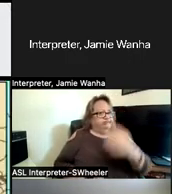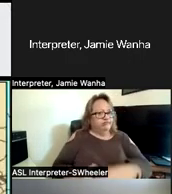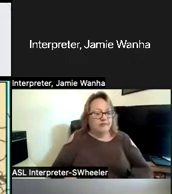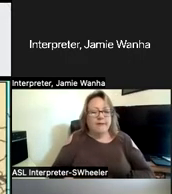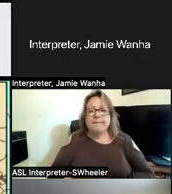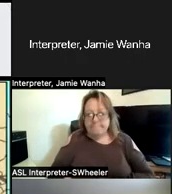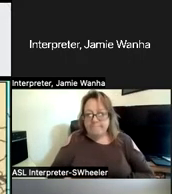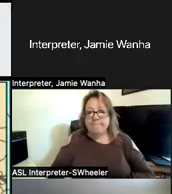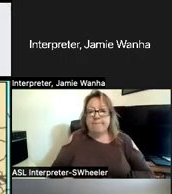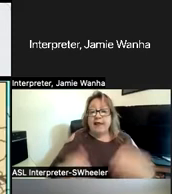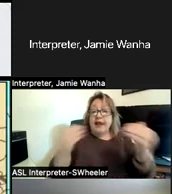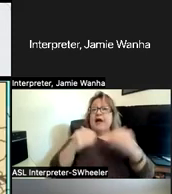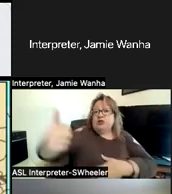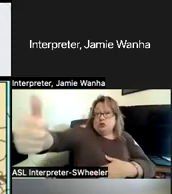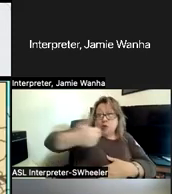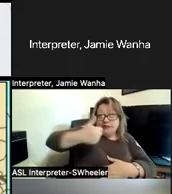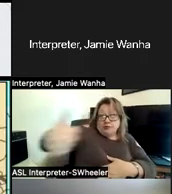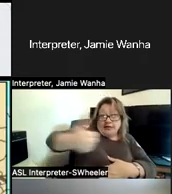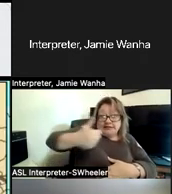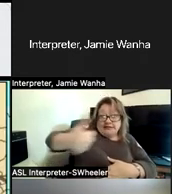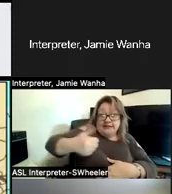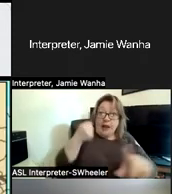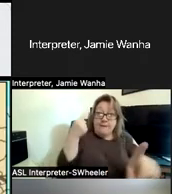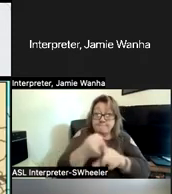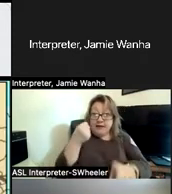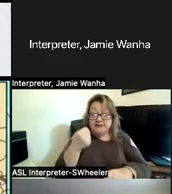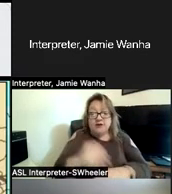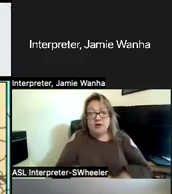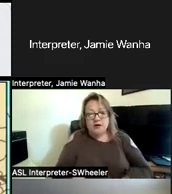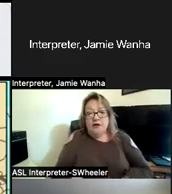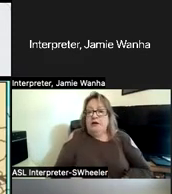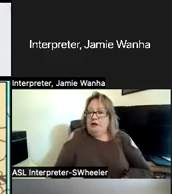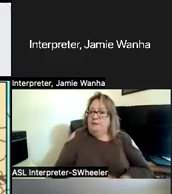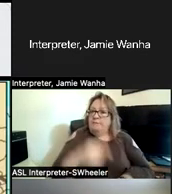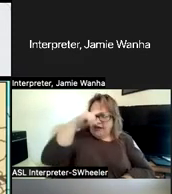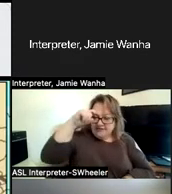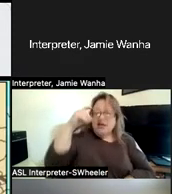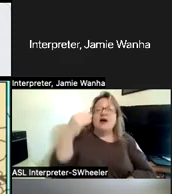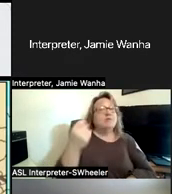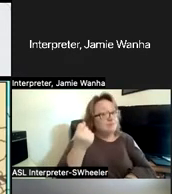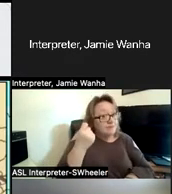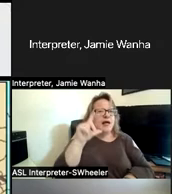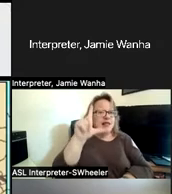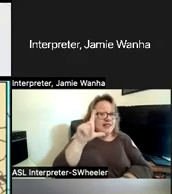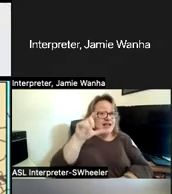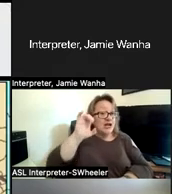going to have the transportation impacts, especially because of liquefaction